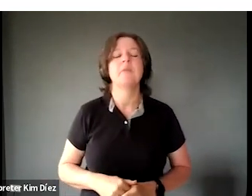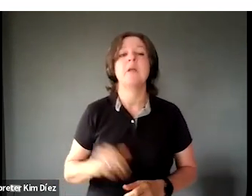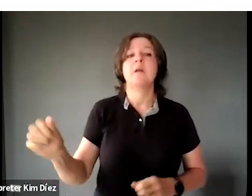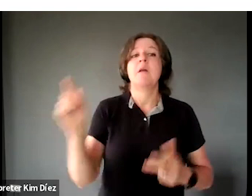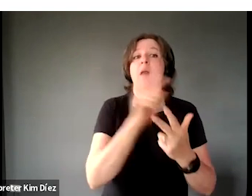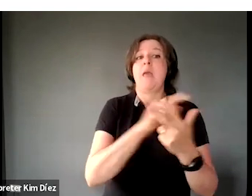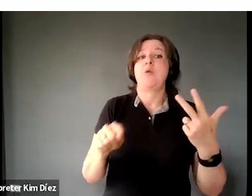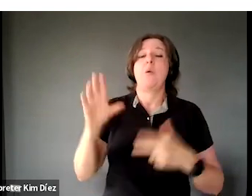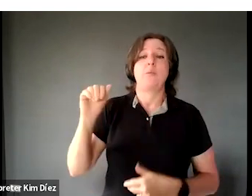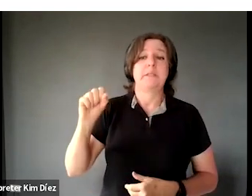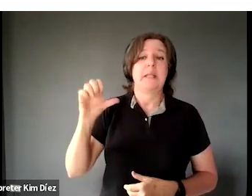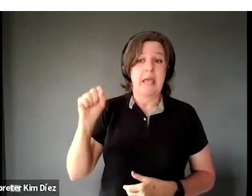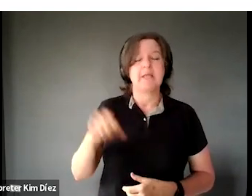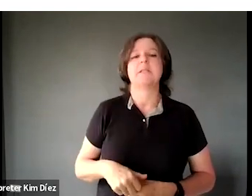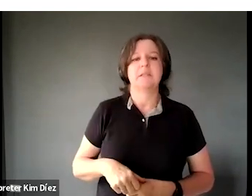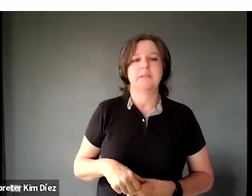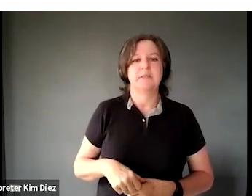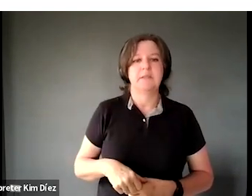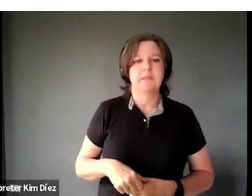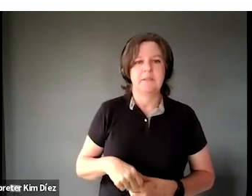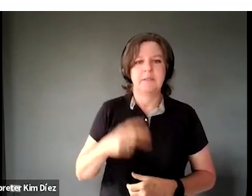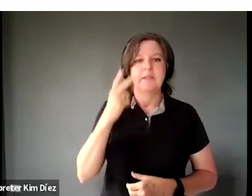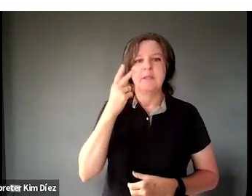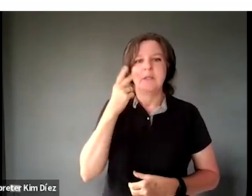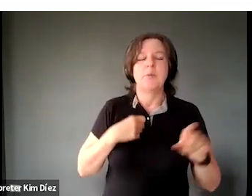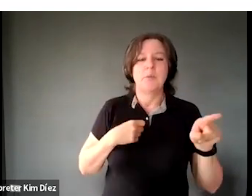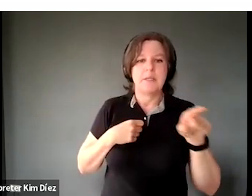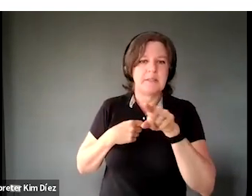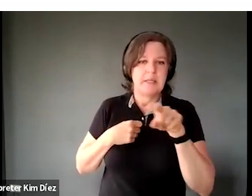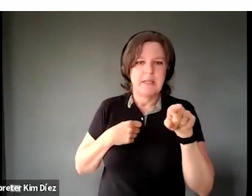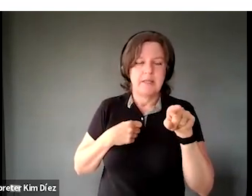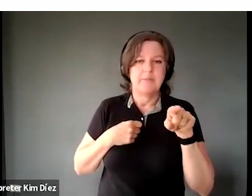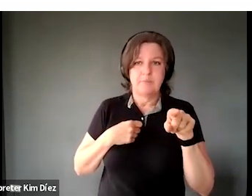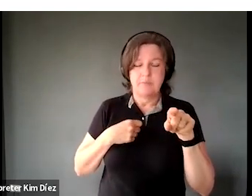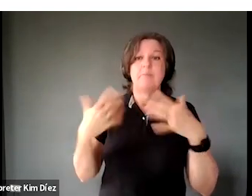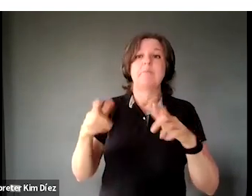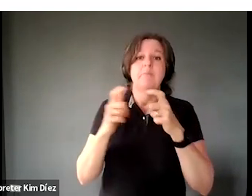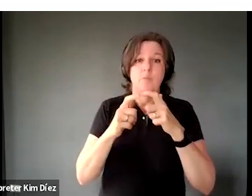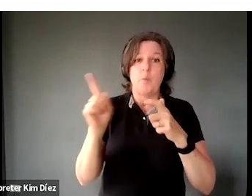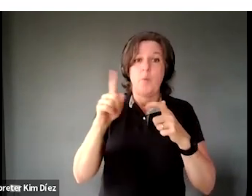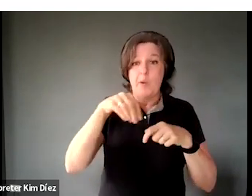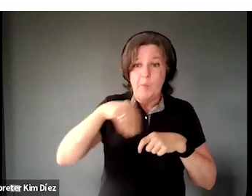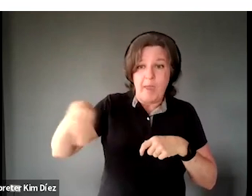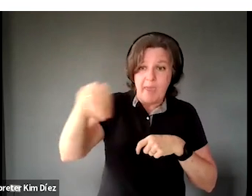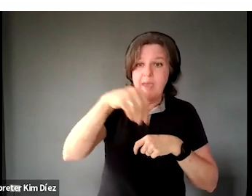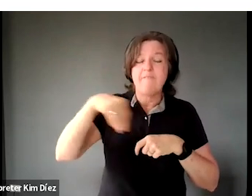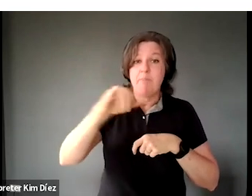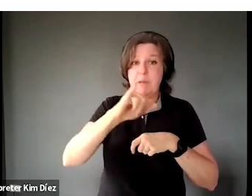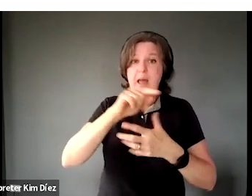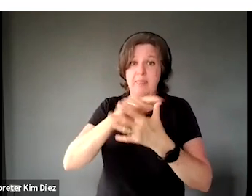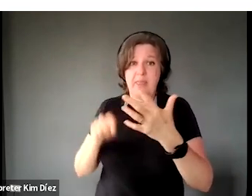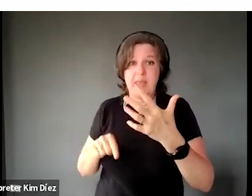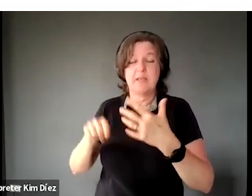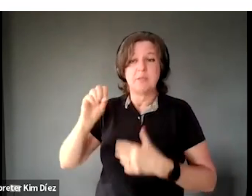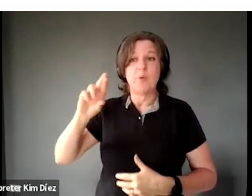And we have seen that in all of the 3 cases where we have used organic amendments to the soil, we have